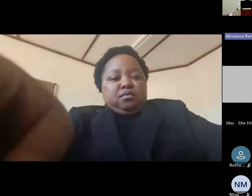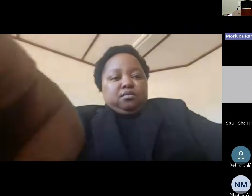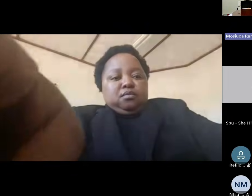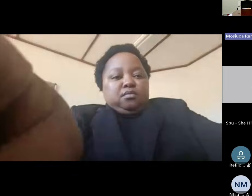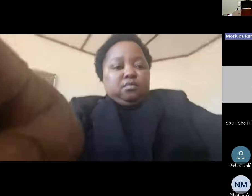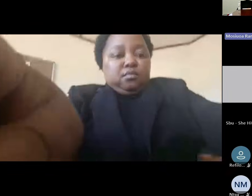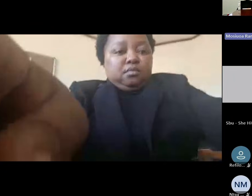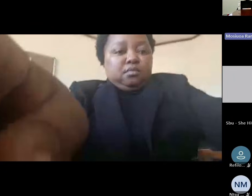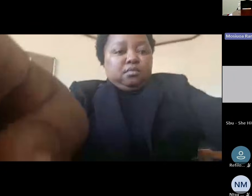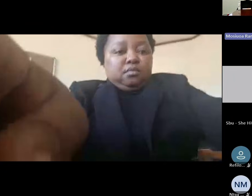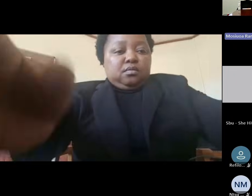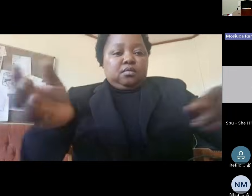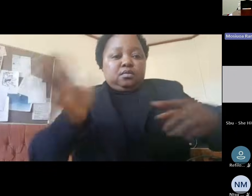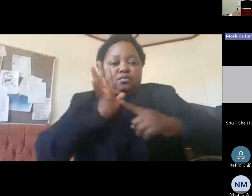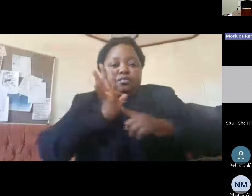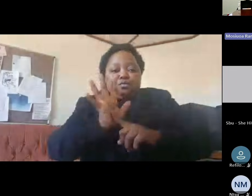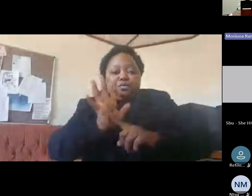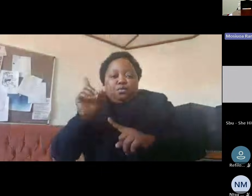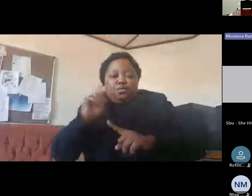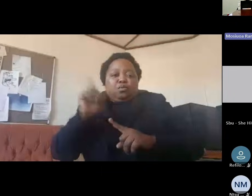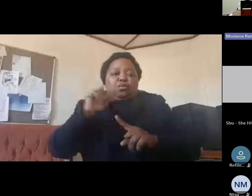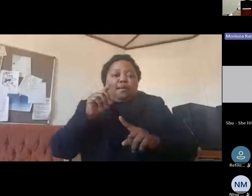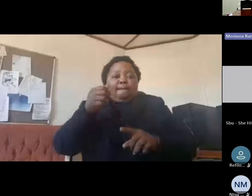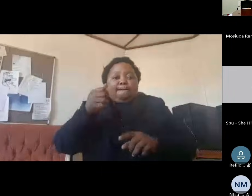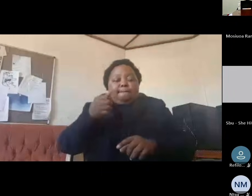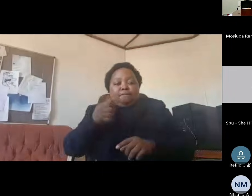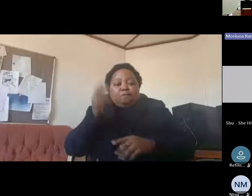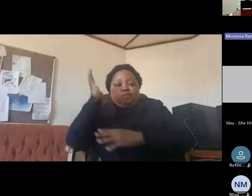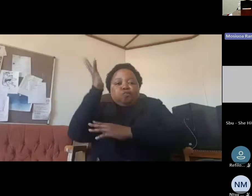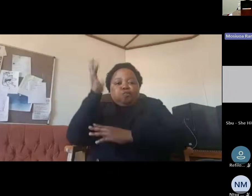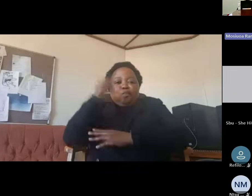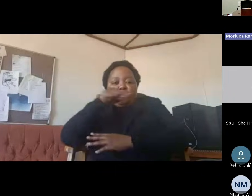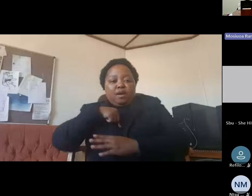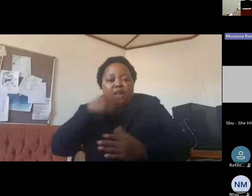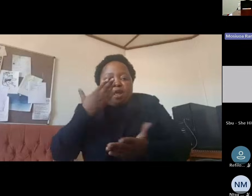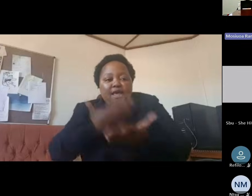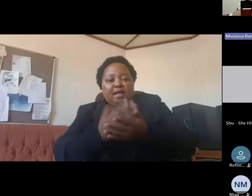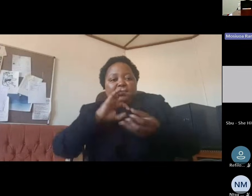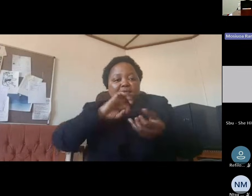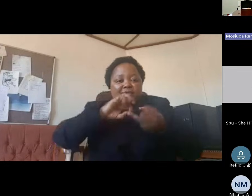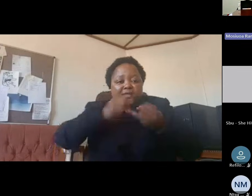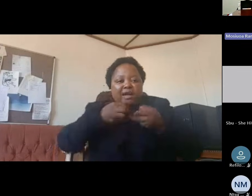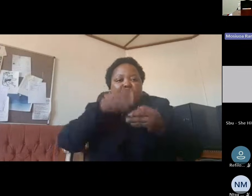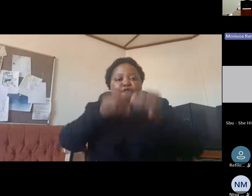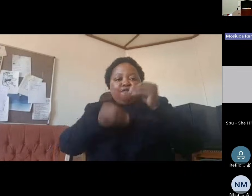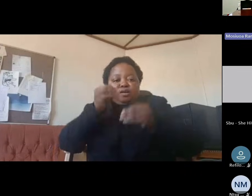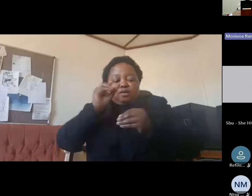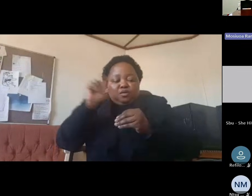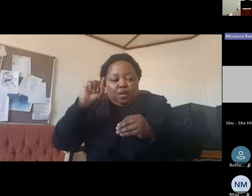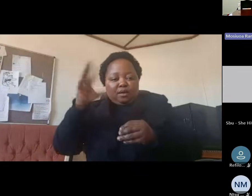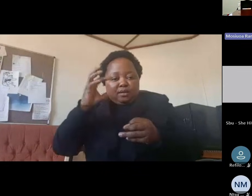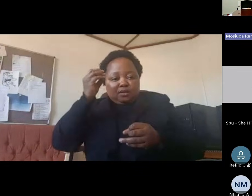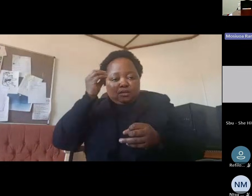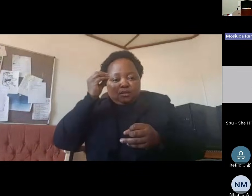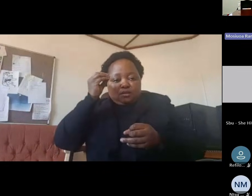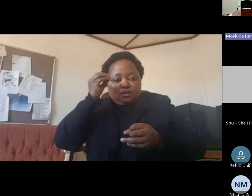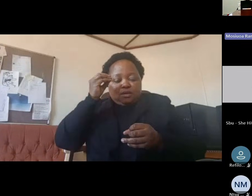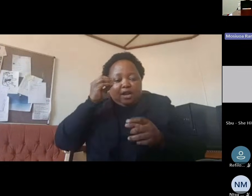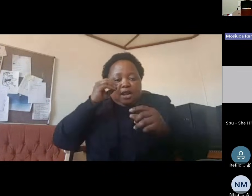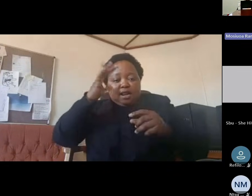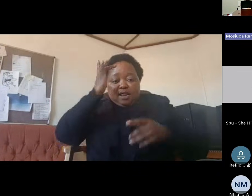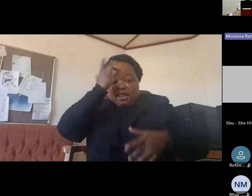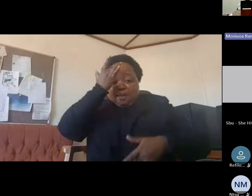presentation on how are we fixing not the hospital, but the patient.